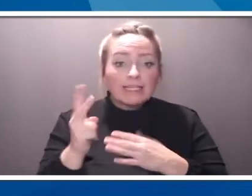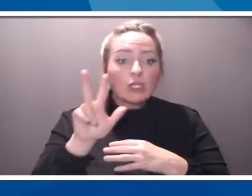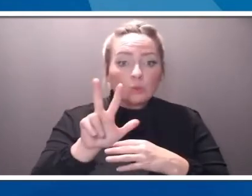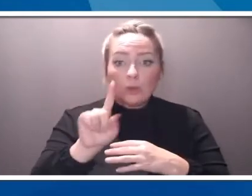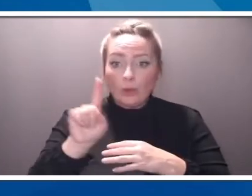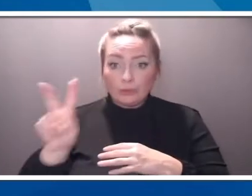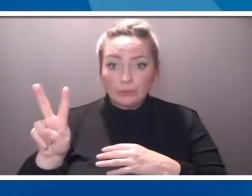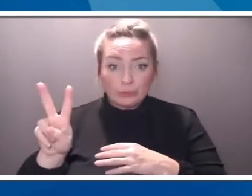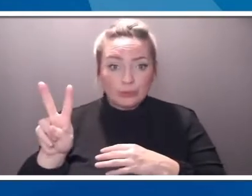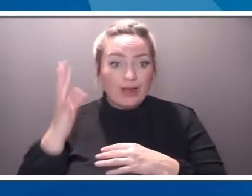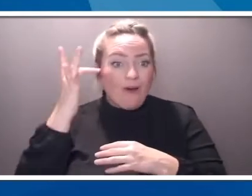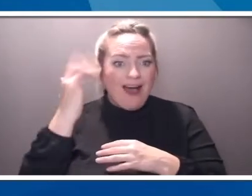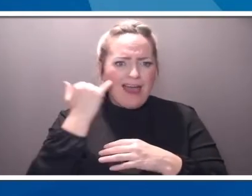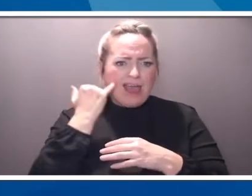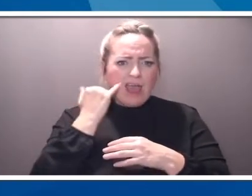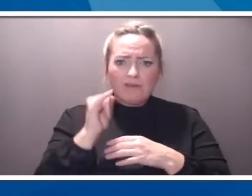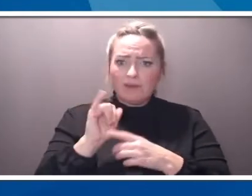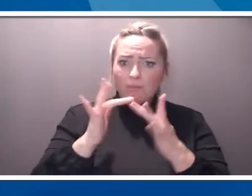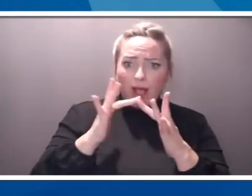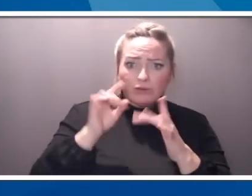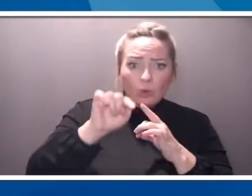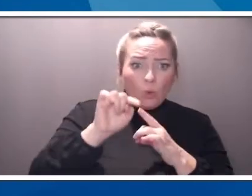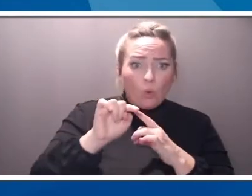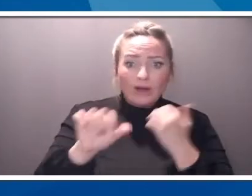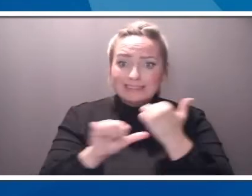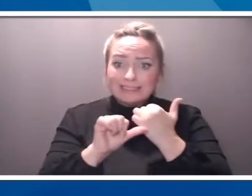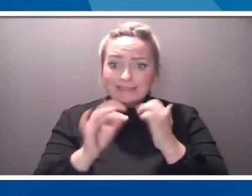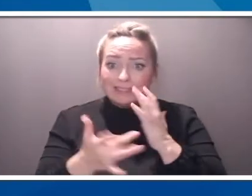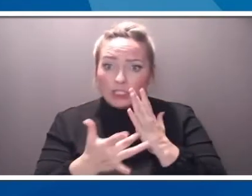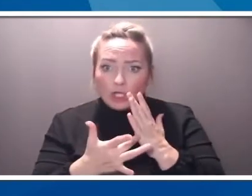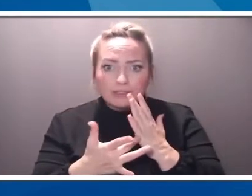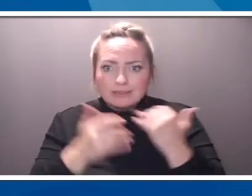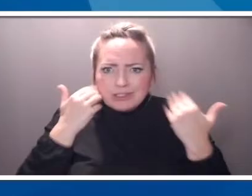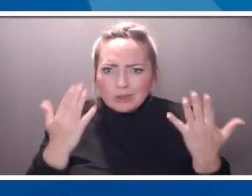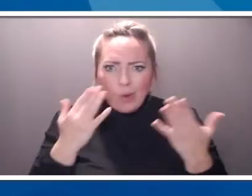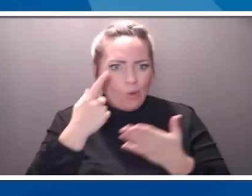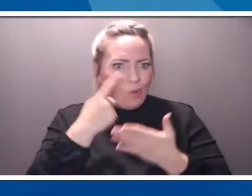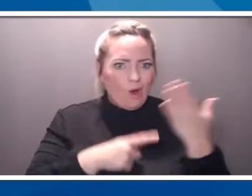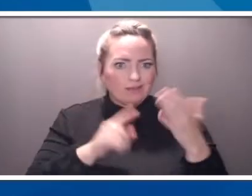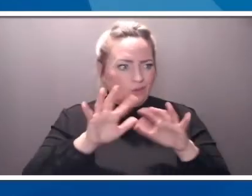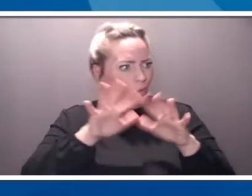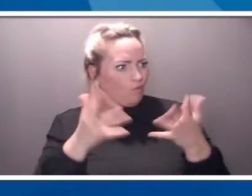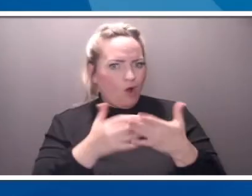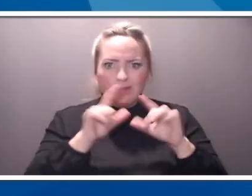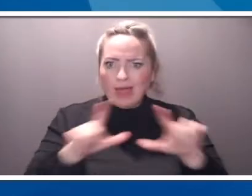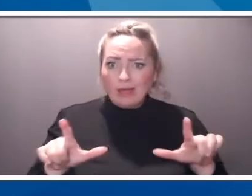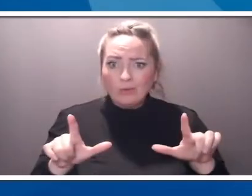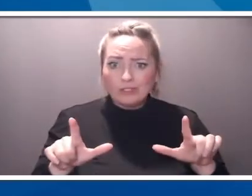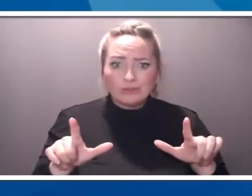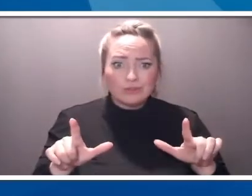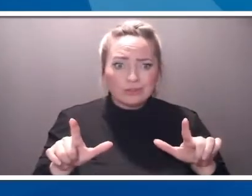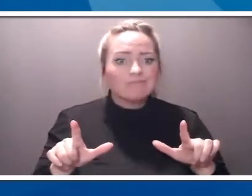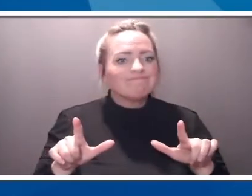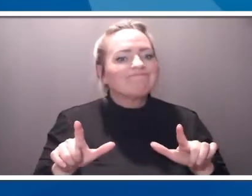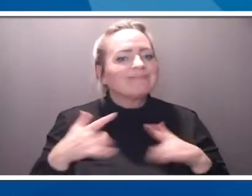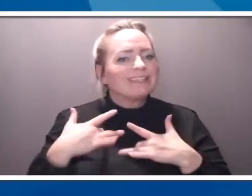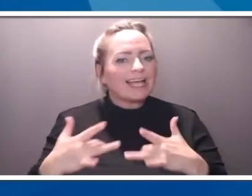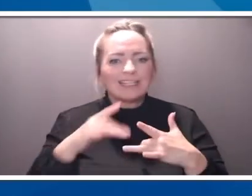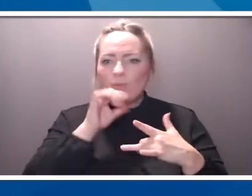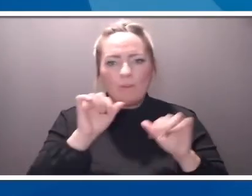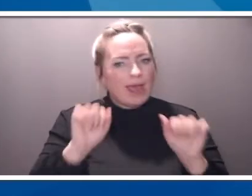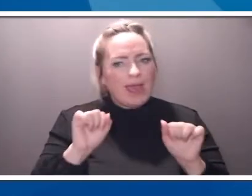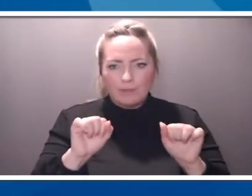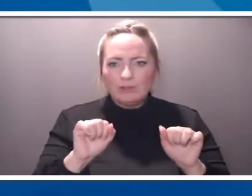automatically, effectively, failing 312, because if the browser or the assistive tech doesn't know what's the overall language of